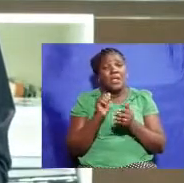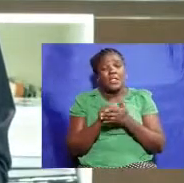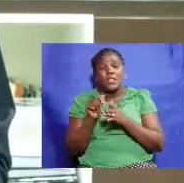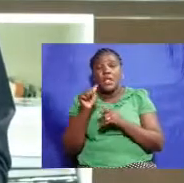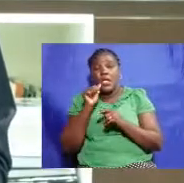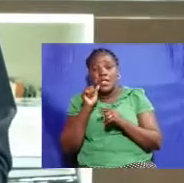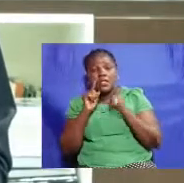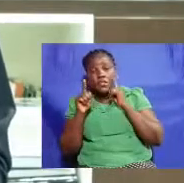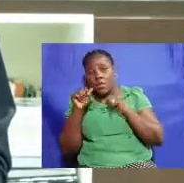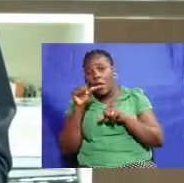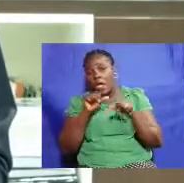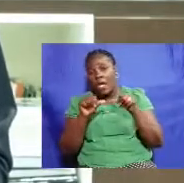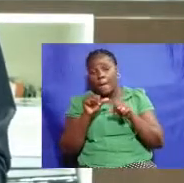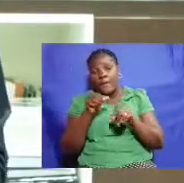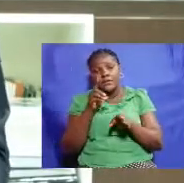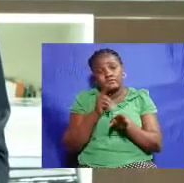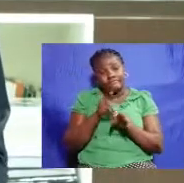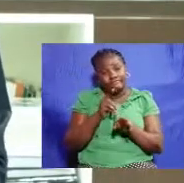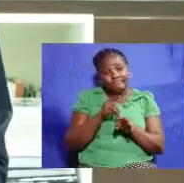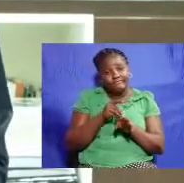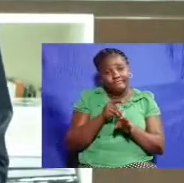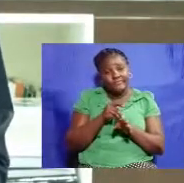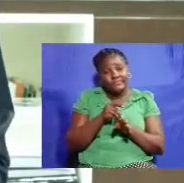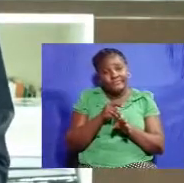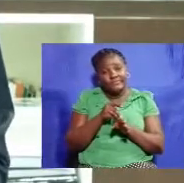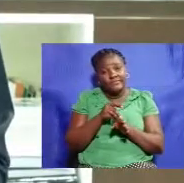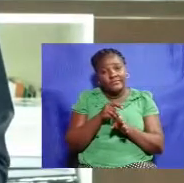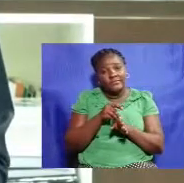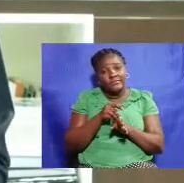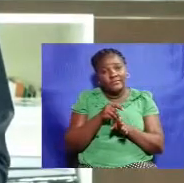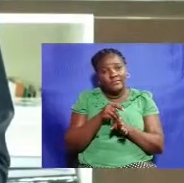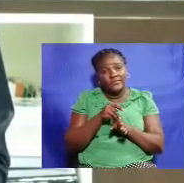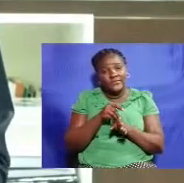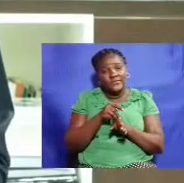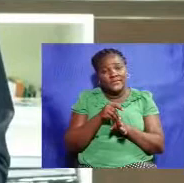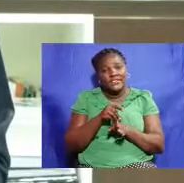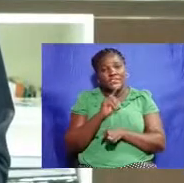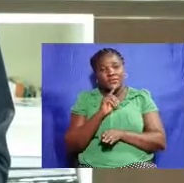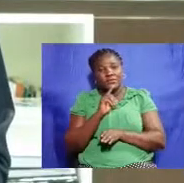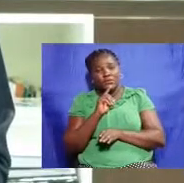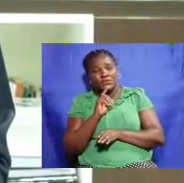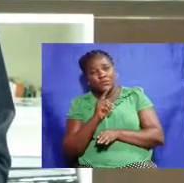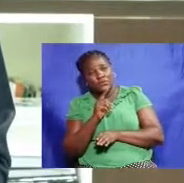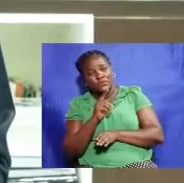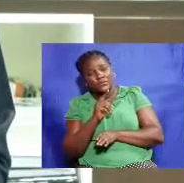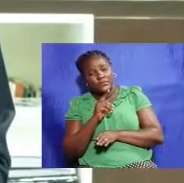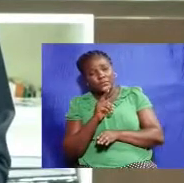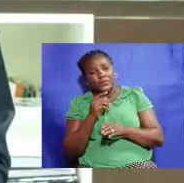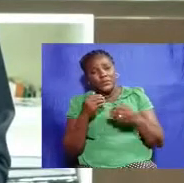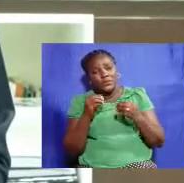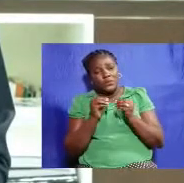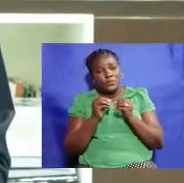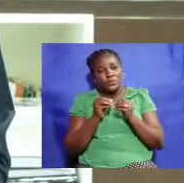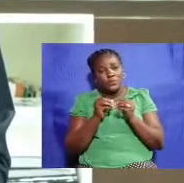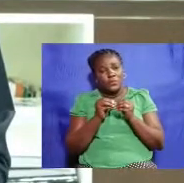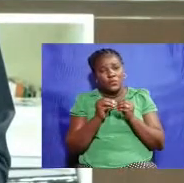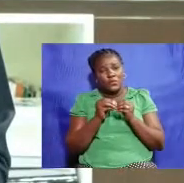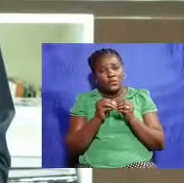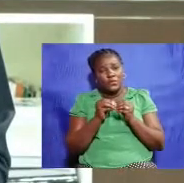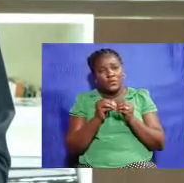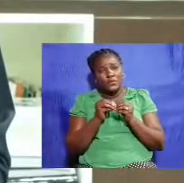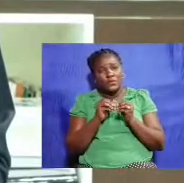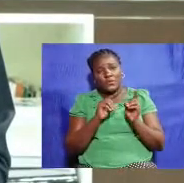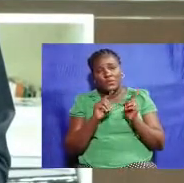and the deprived, or the vulnerable ones. And for the fact that there have been so much concern about bringing up